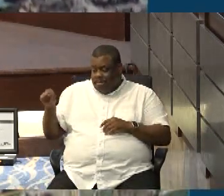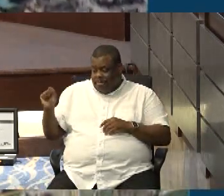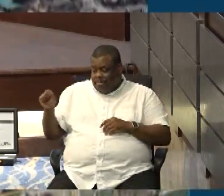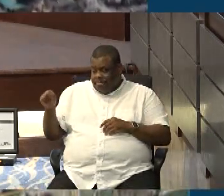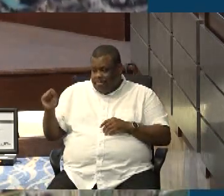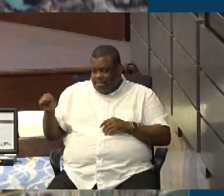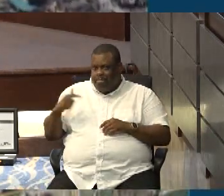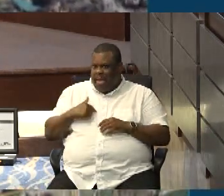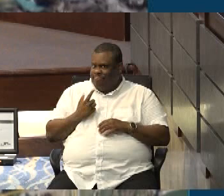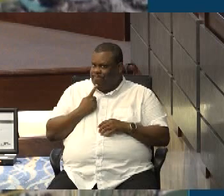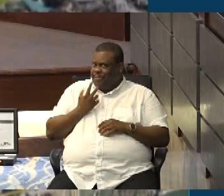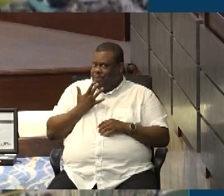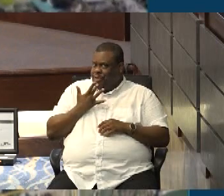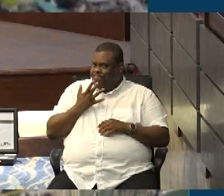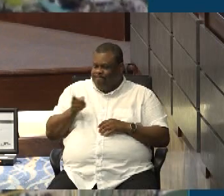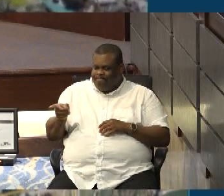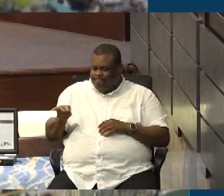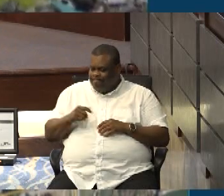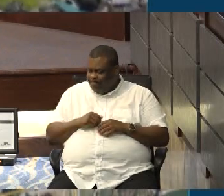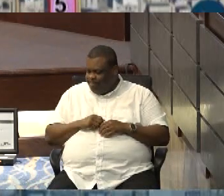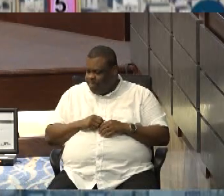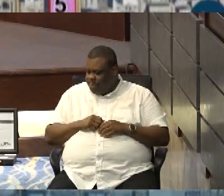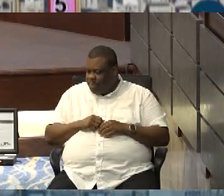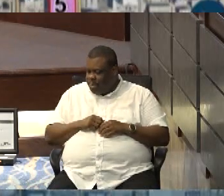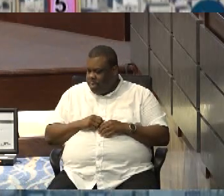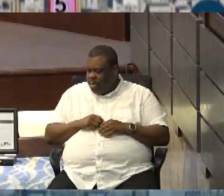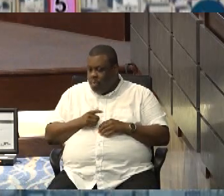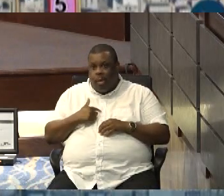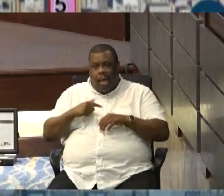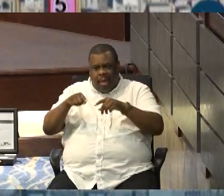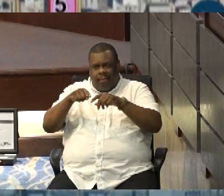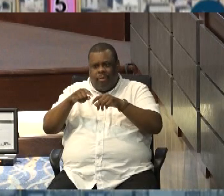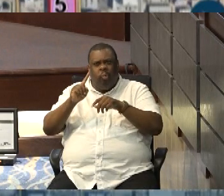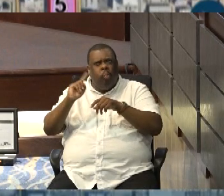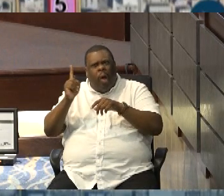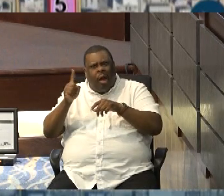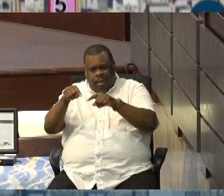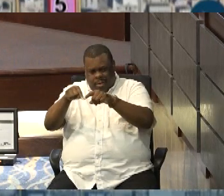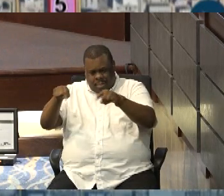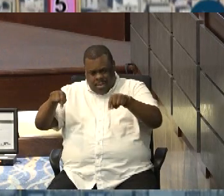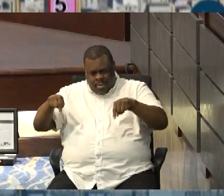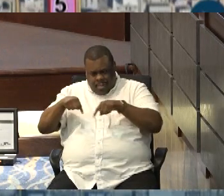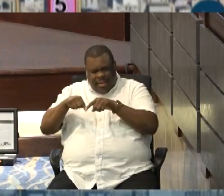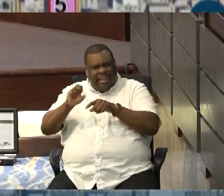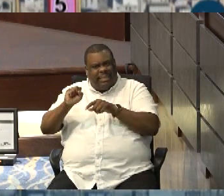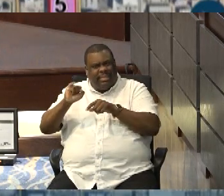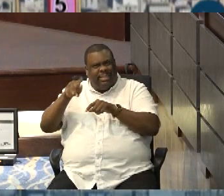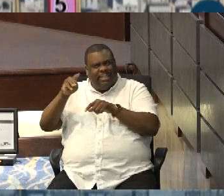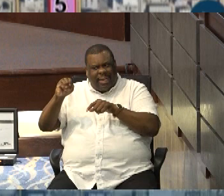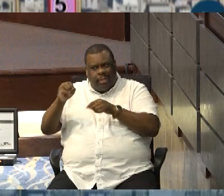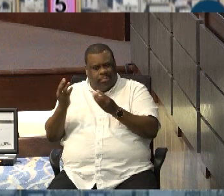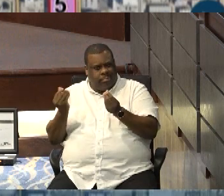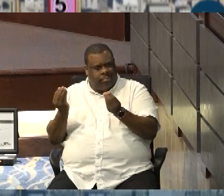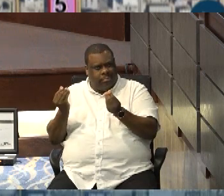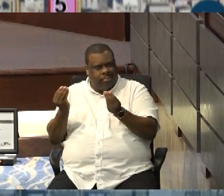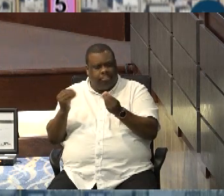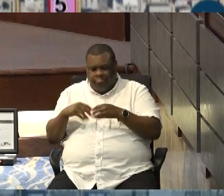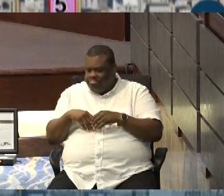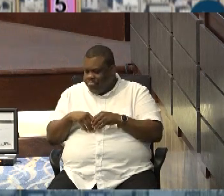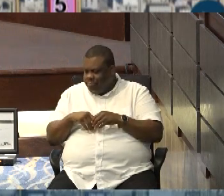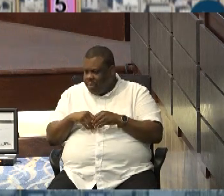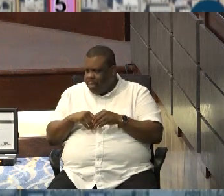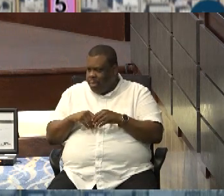this. But we have the site information up here. So this is the layout, and we've even gone as far as being able